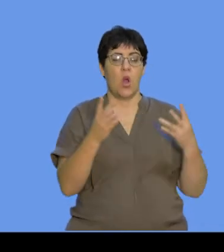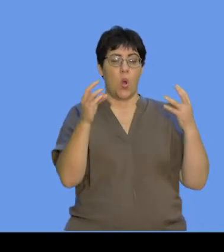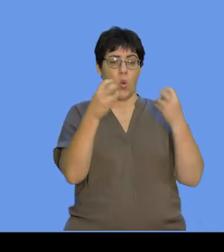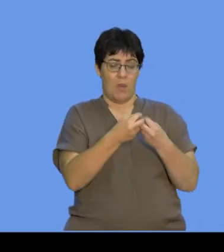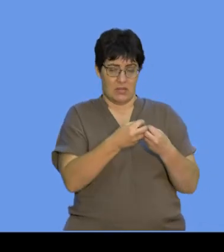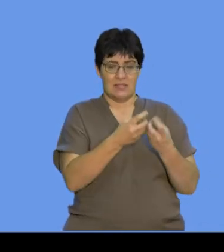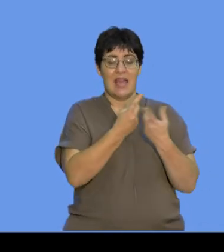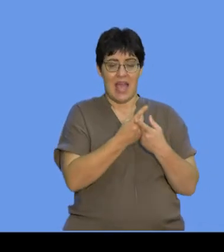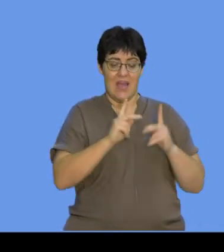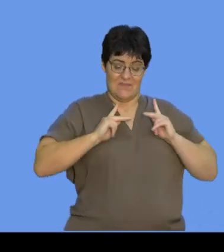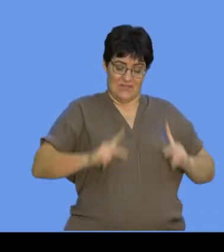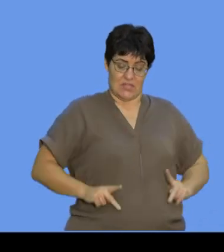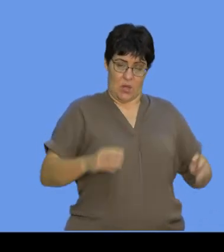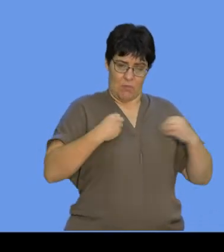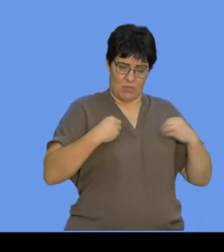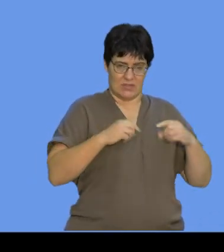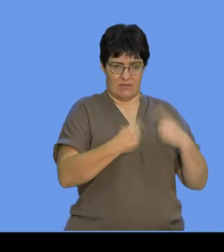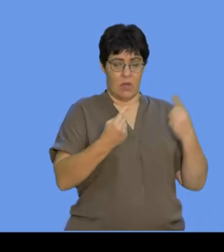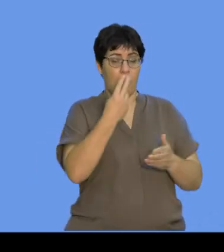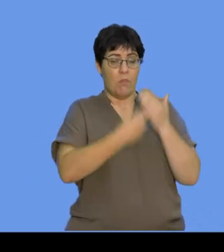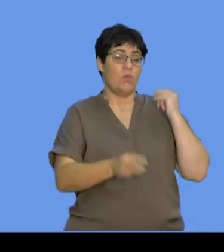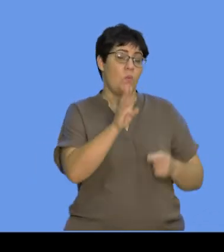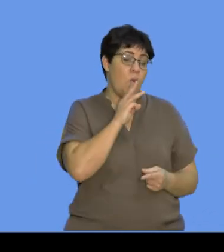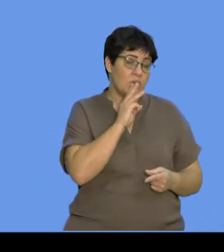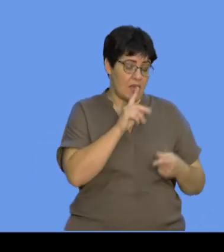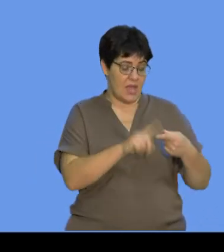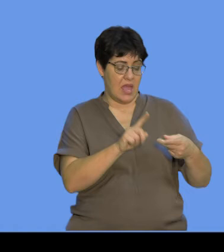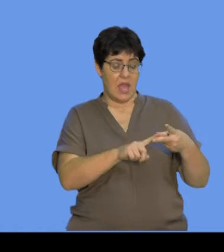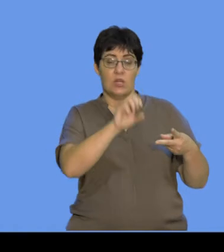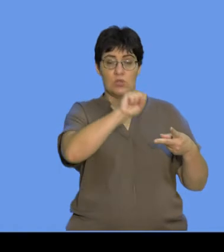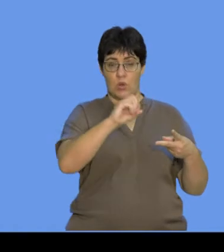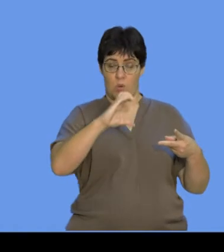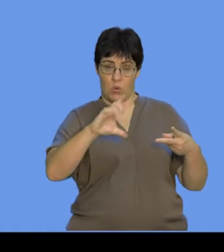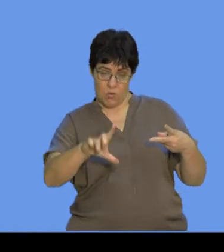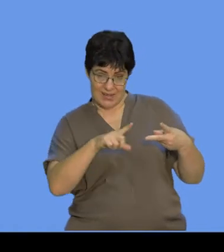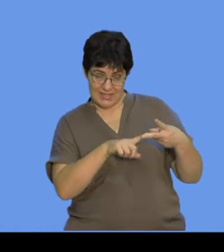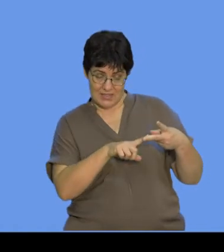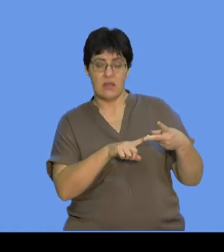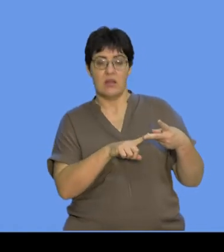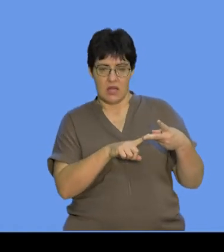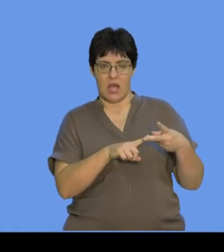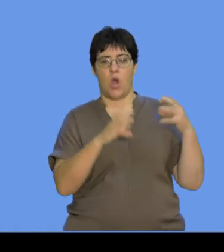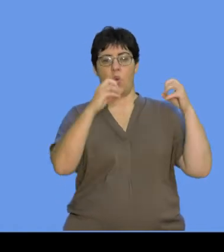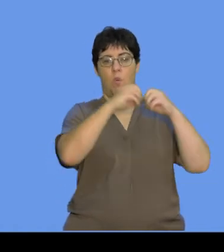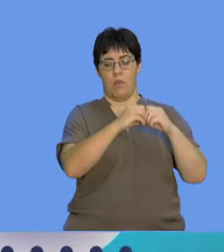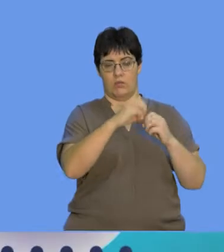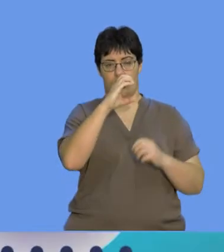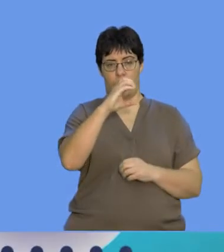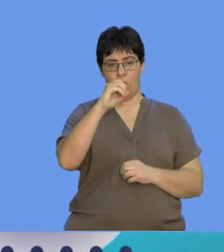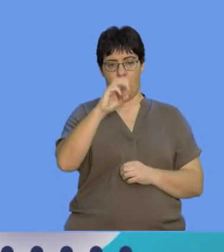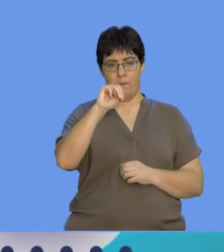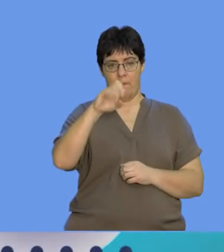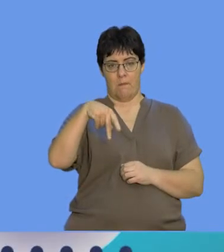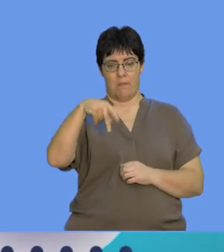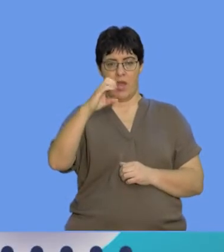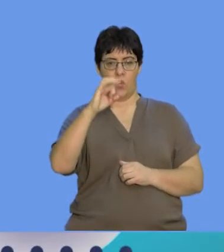physical properties. In other words, both water and sodium chloride are actually compounds. Now, we've said